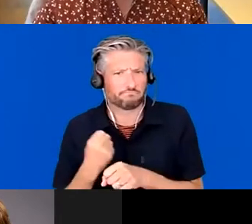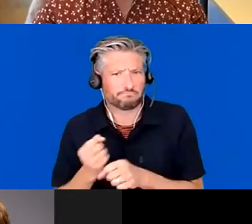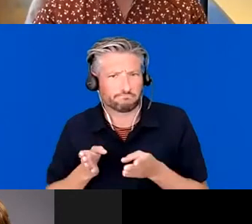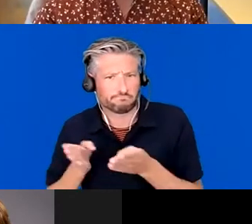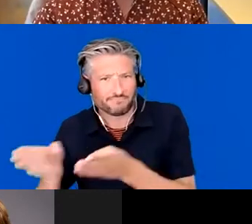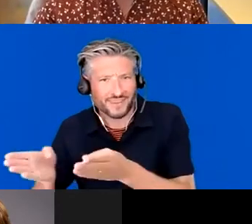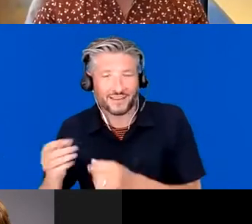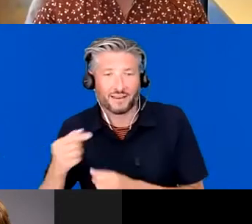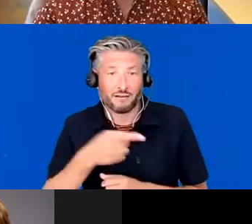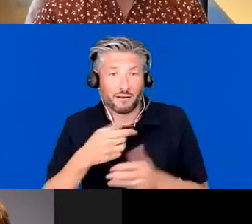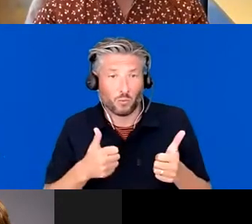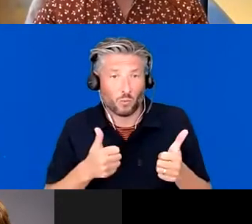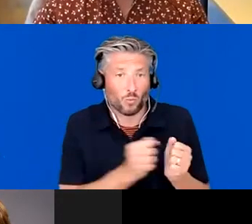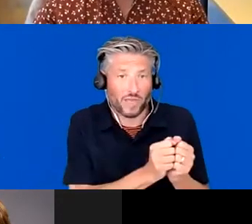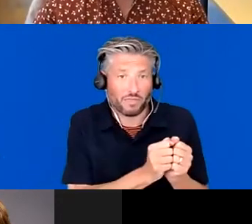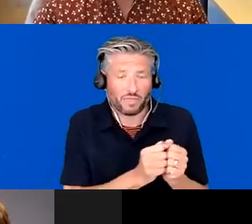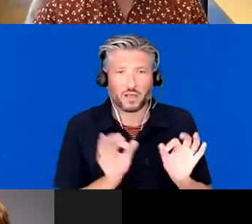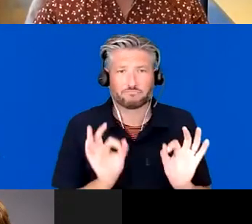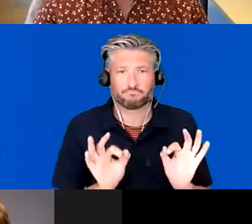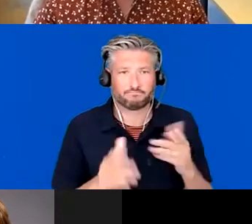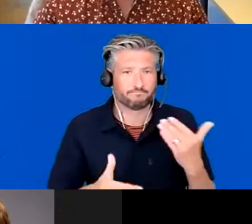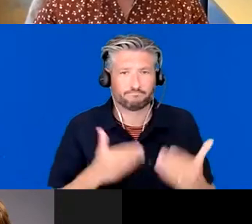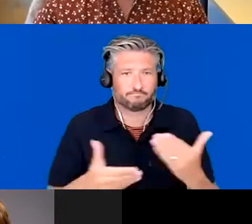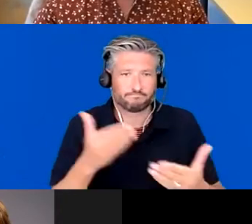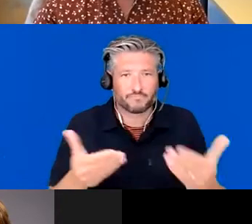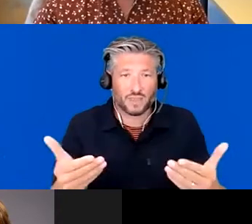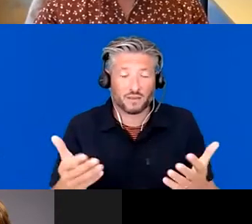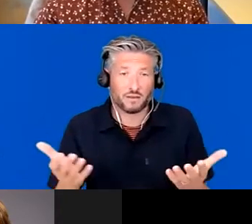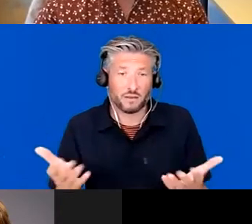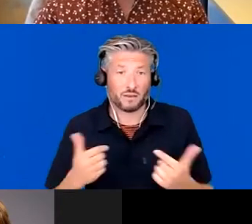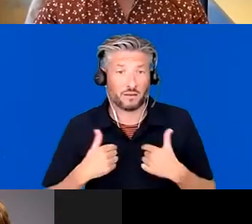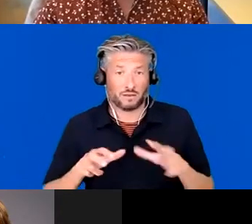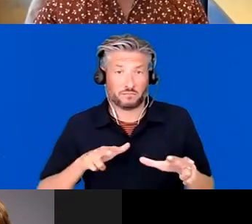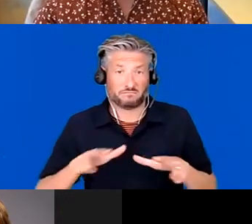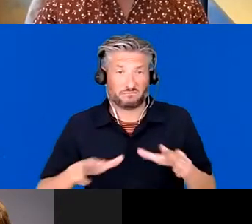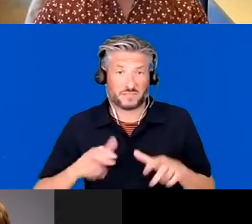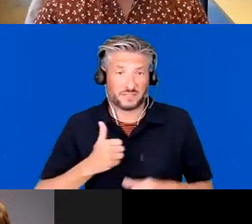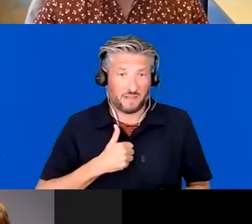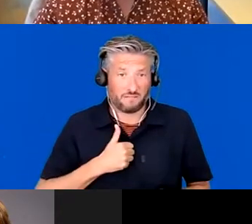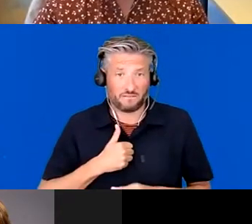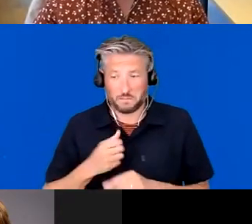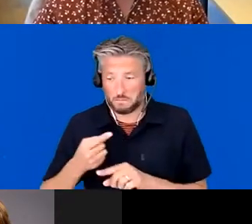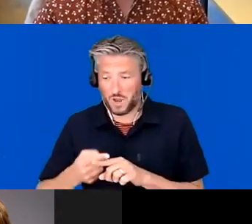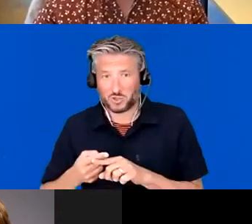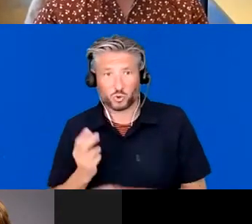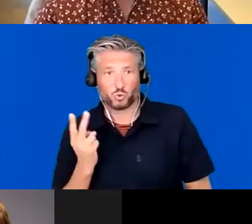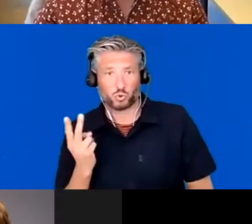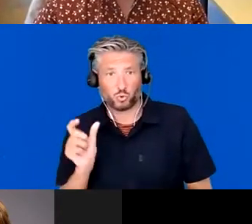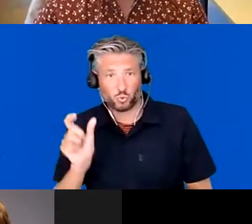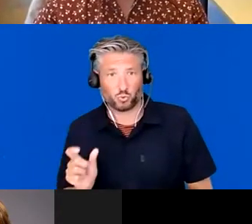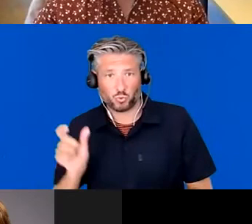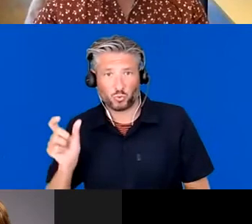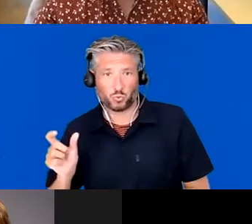me with a couple of colleagues. So that's, I think that's quite important to stress that.